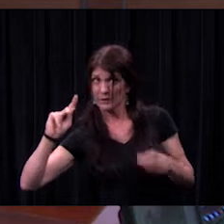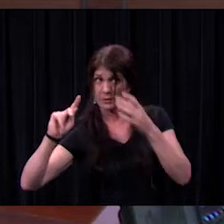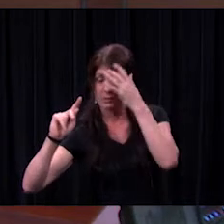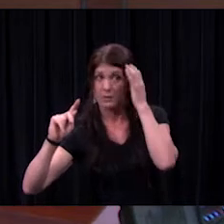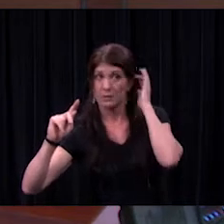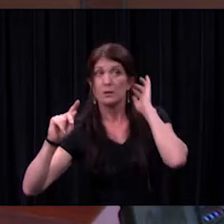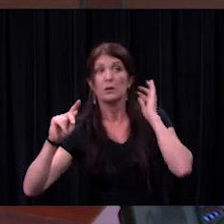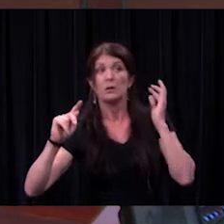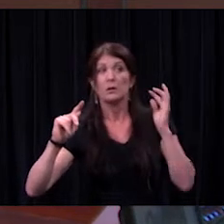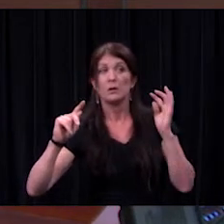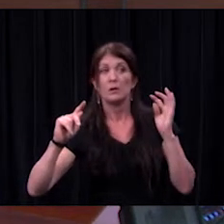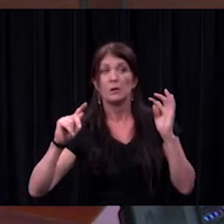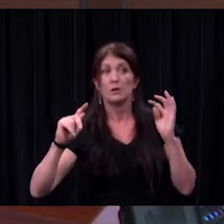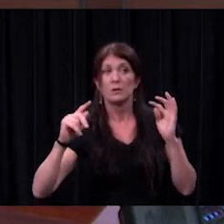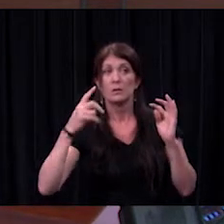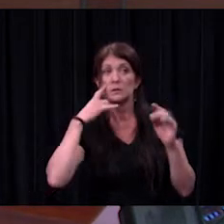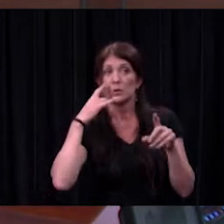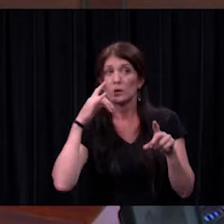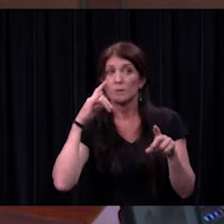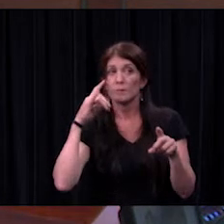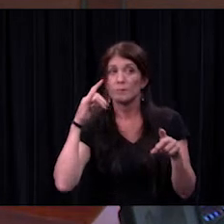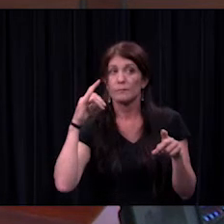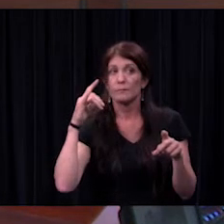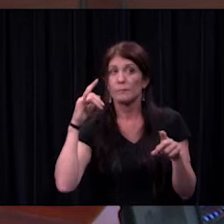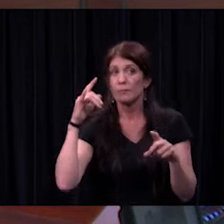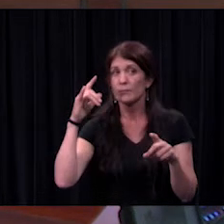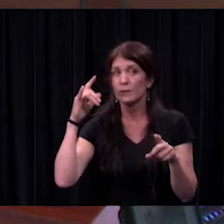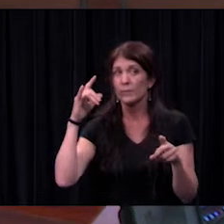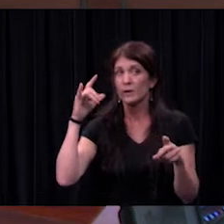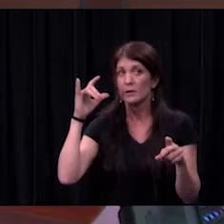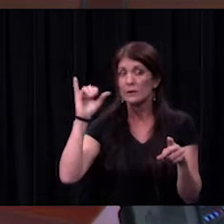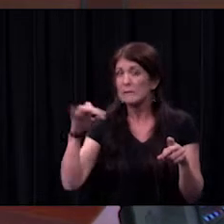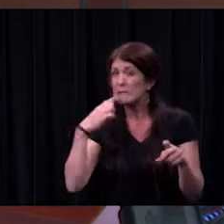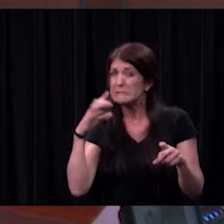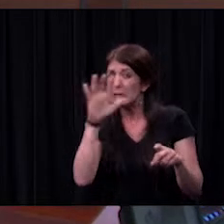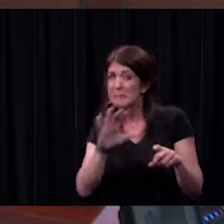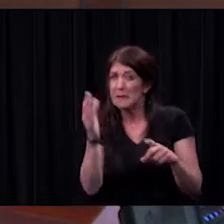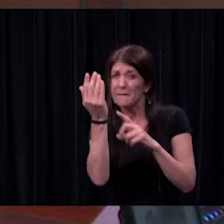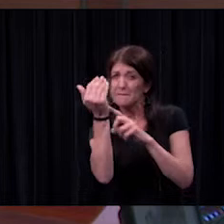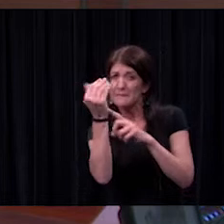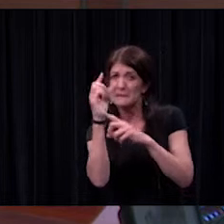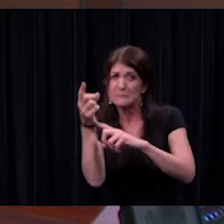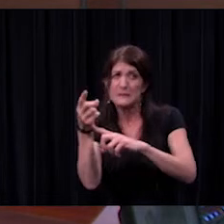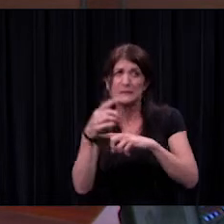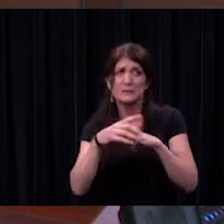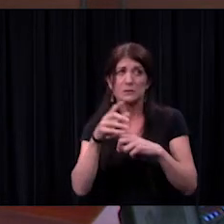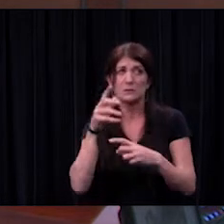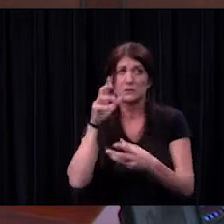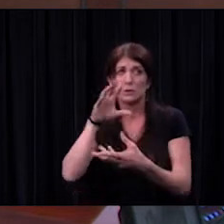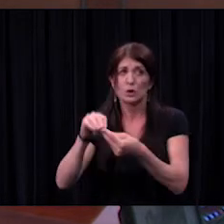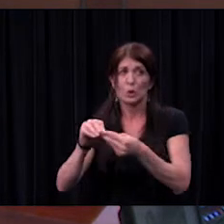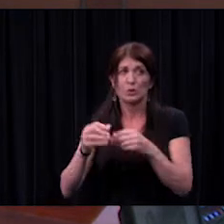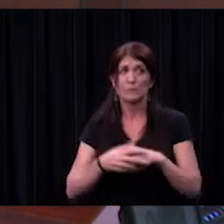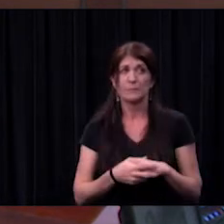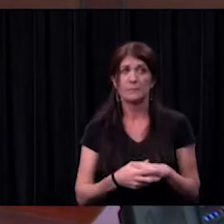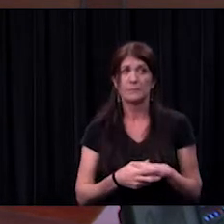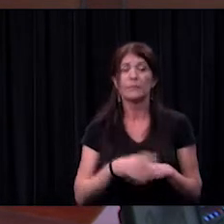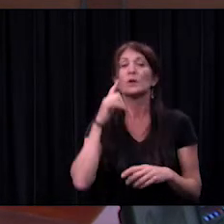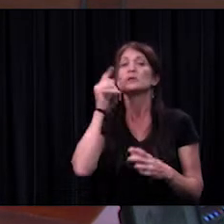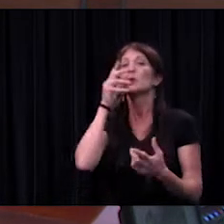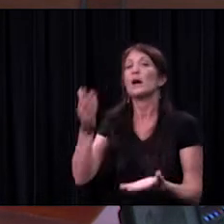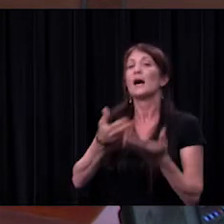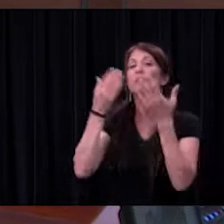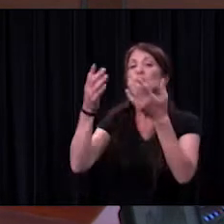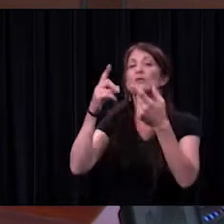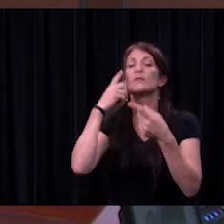the first one? Yeah. I'd say 15 minutes. 15 minutes. Okay, adjourn to executive session. I move that the